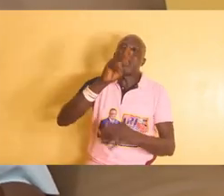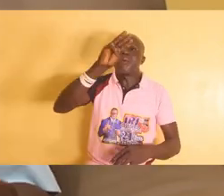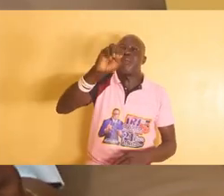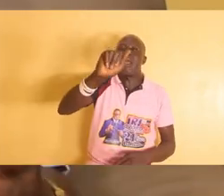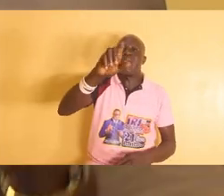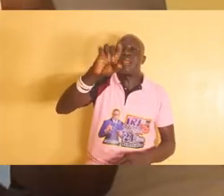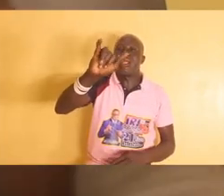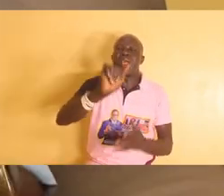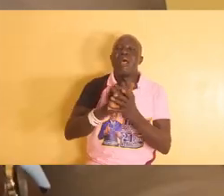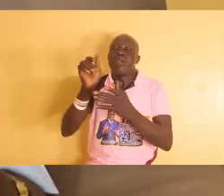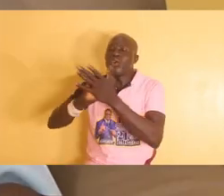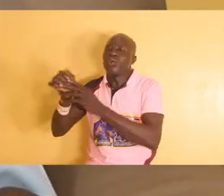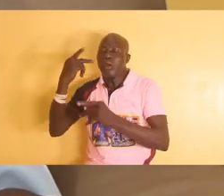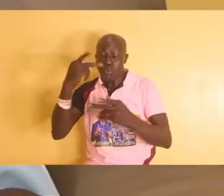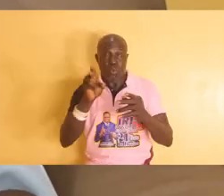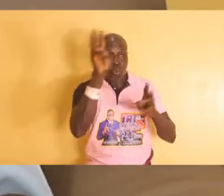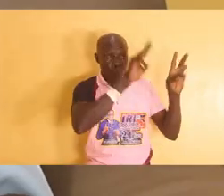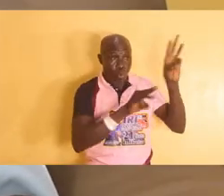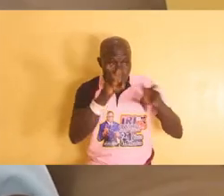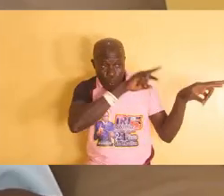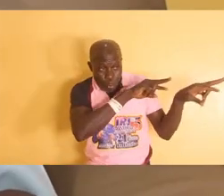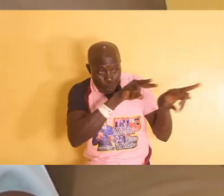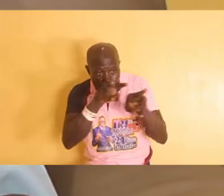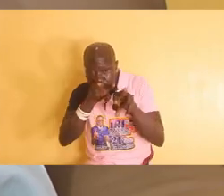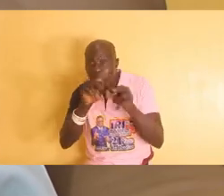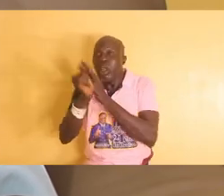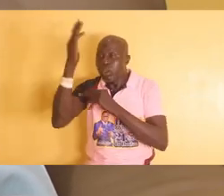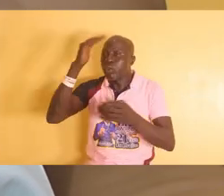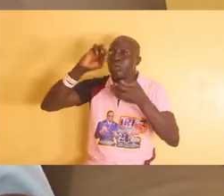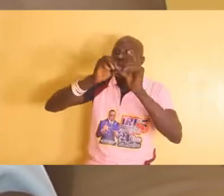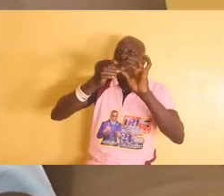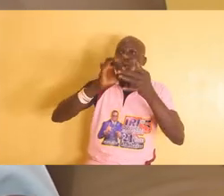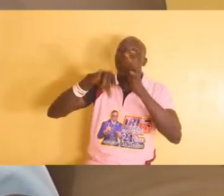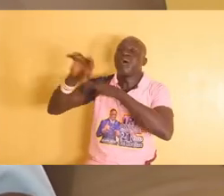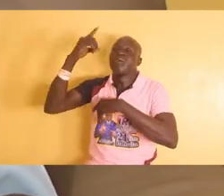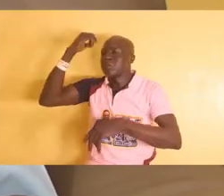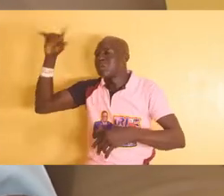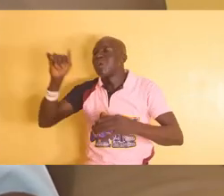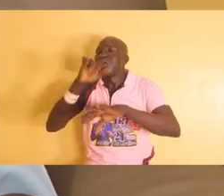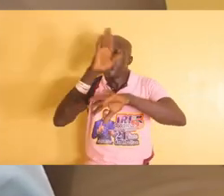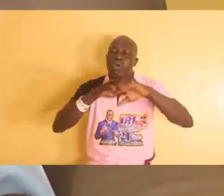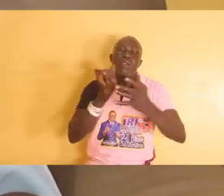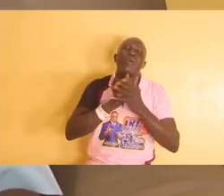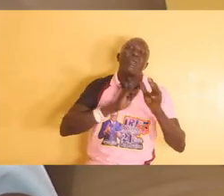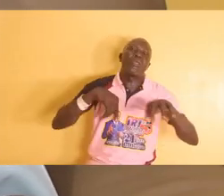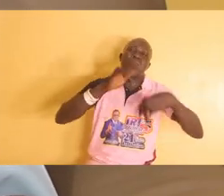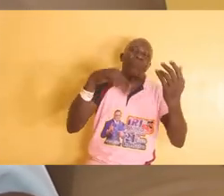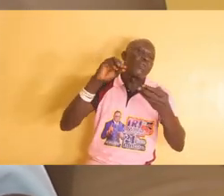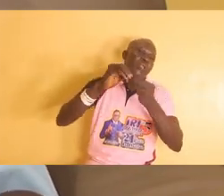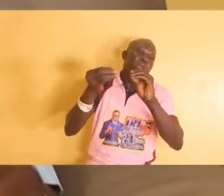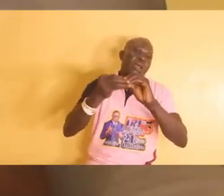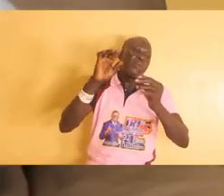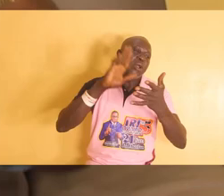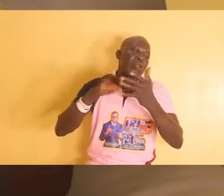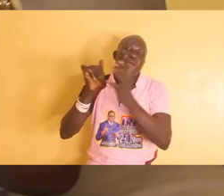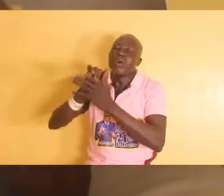media will translate it. That you'll be able to watch it. You will know the interpretation of your dream. You will call in. We'll give you the number you